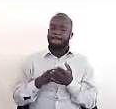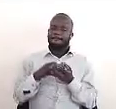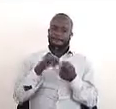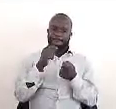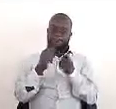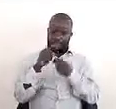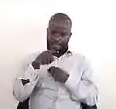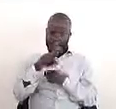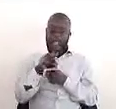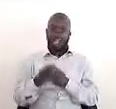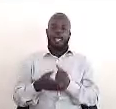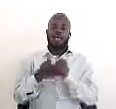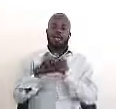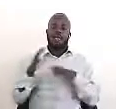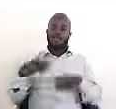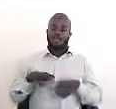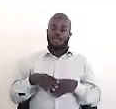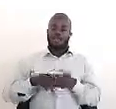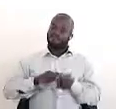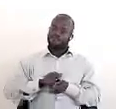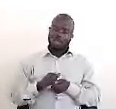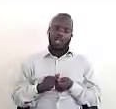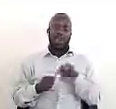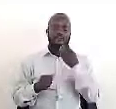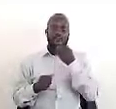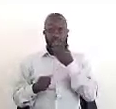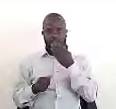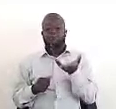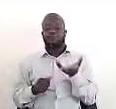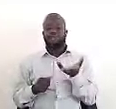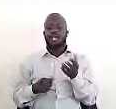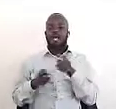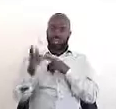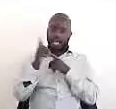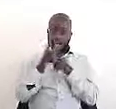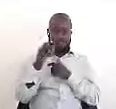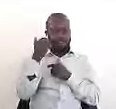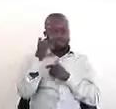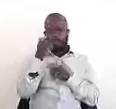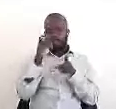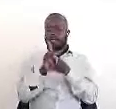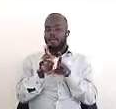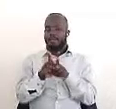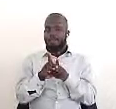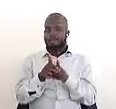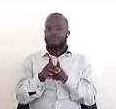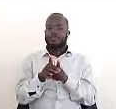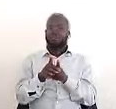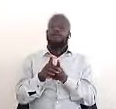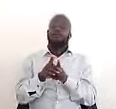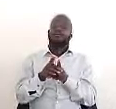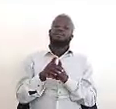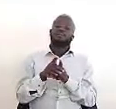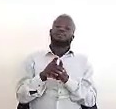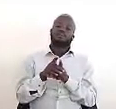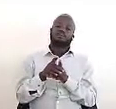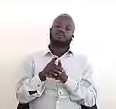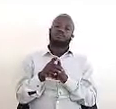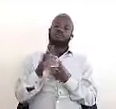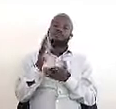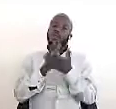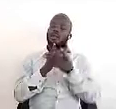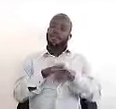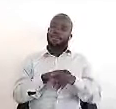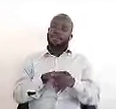Some microbes actually help humans digest food, use vitamins and minerals, fight off disease, and